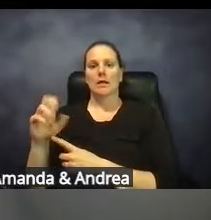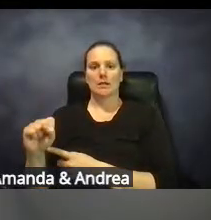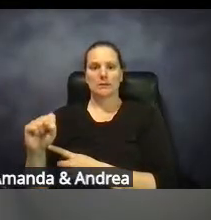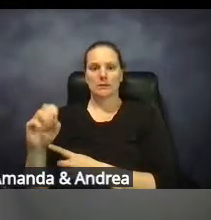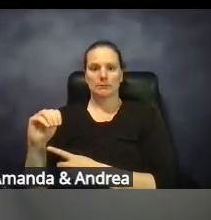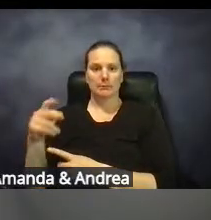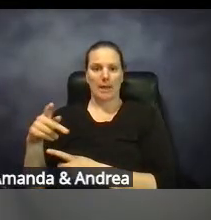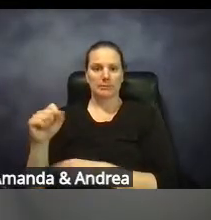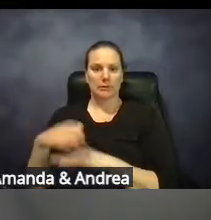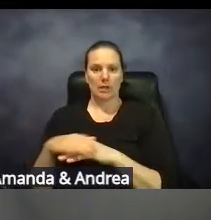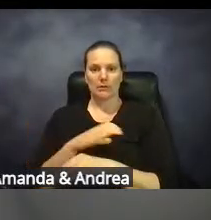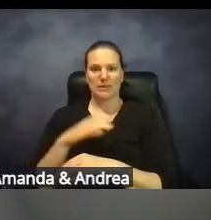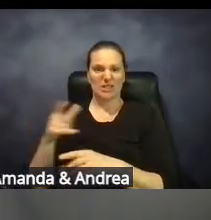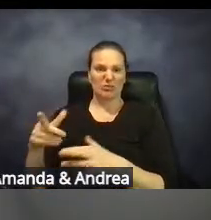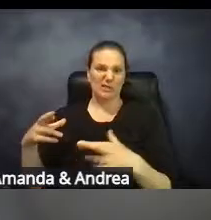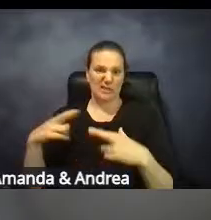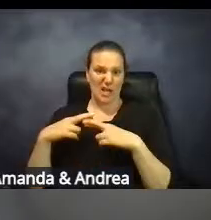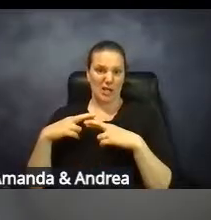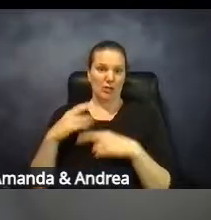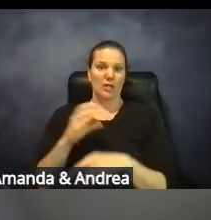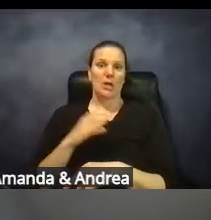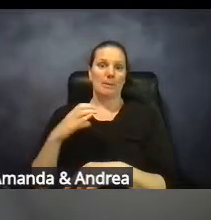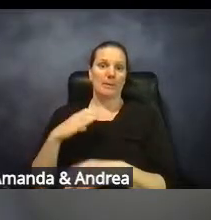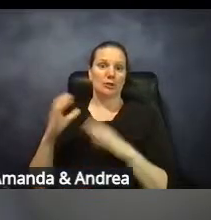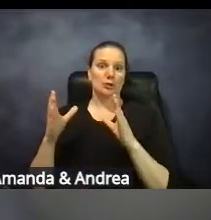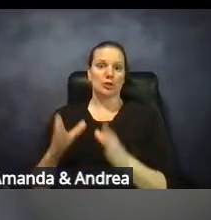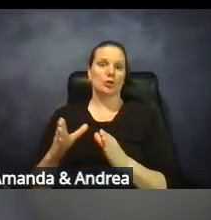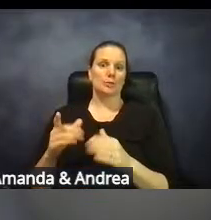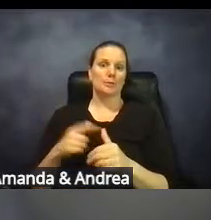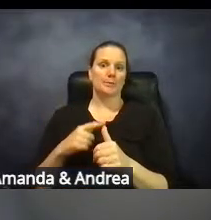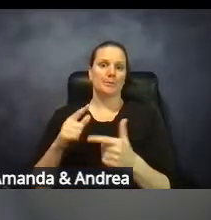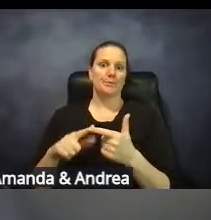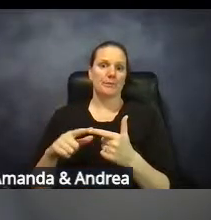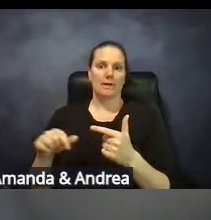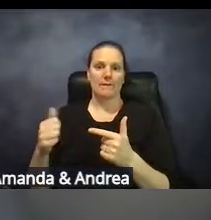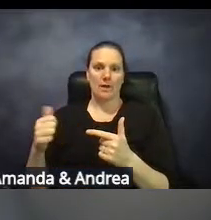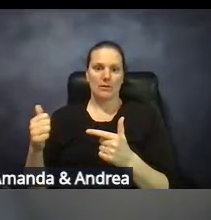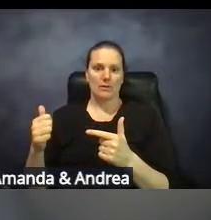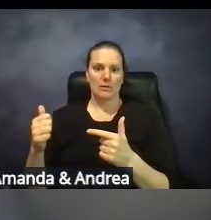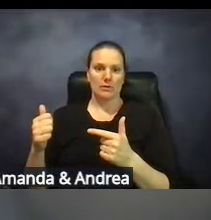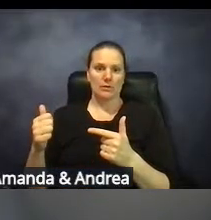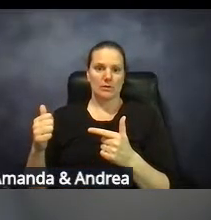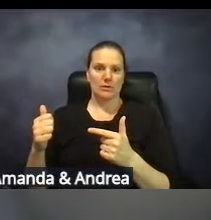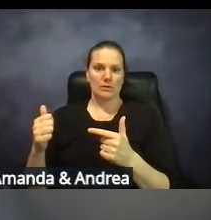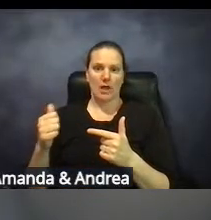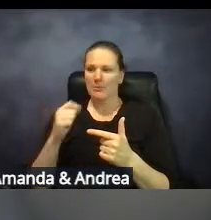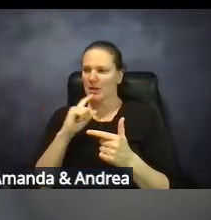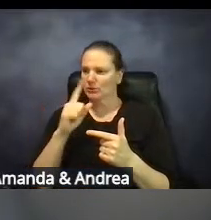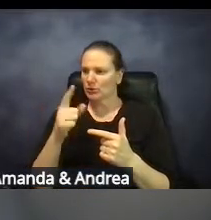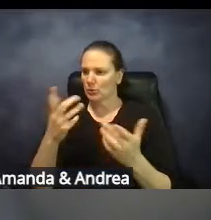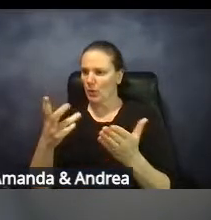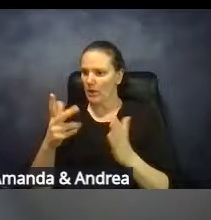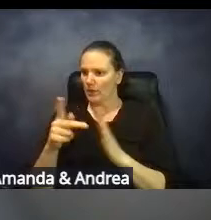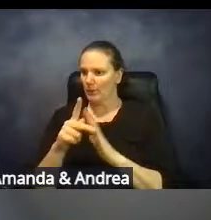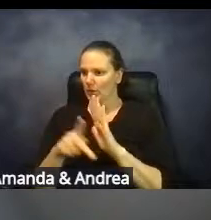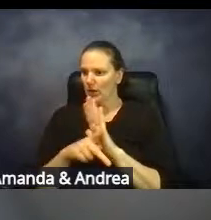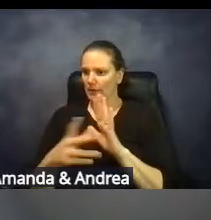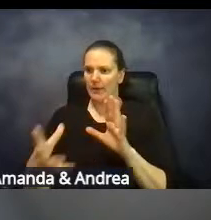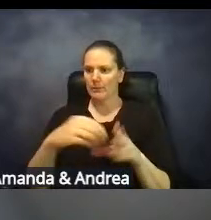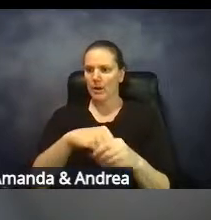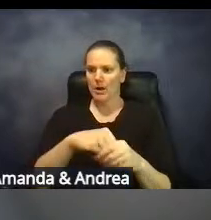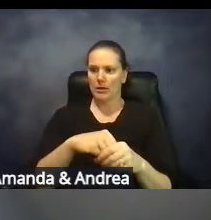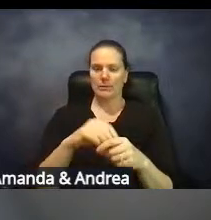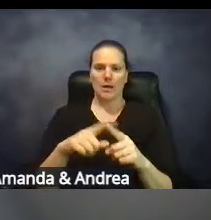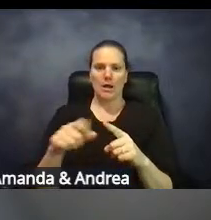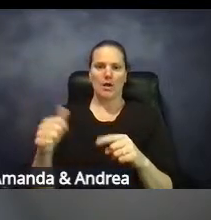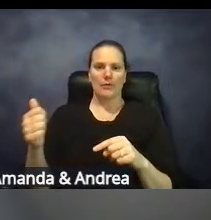and then they had other sort of. I'm not sure what the protocol was for who they brought in, but there were other sort